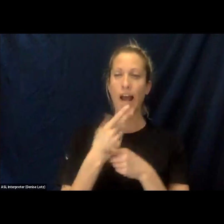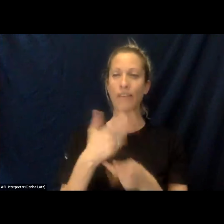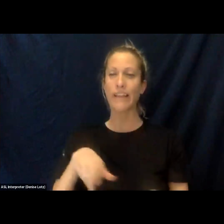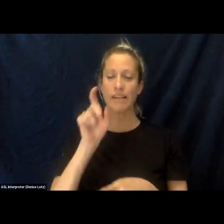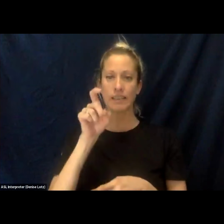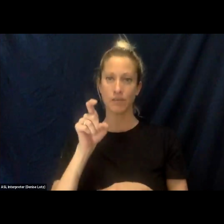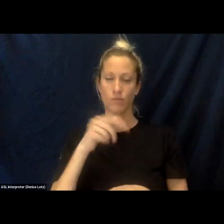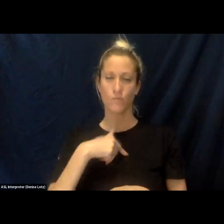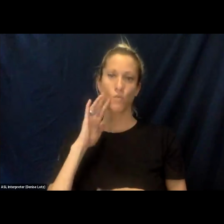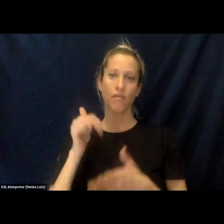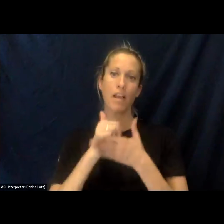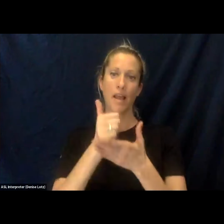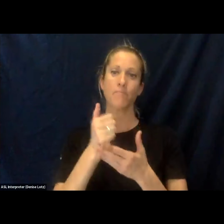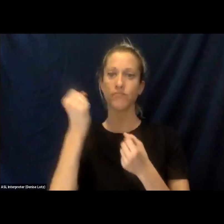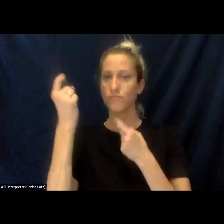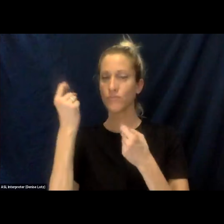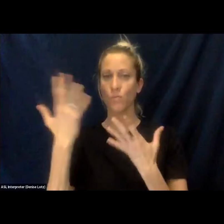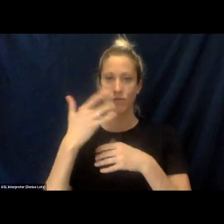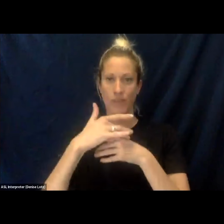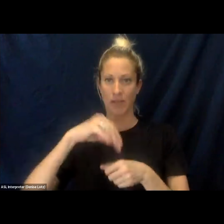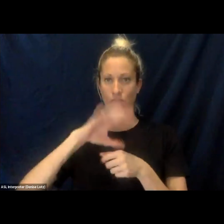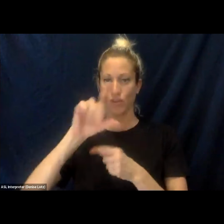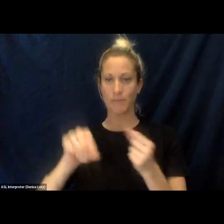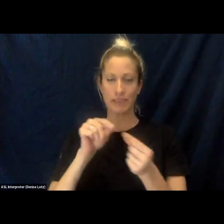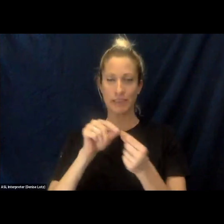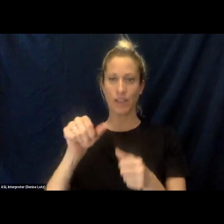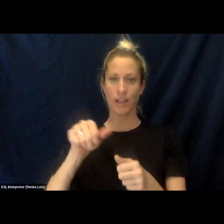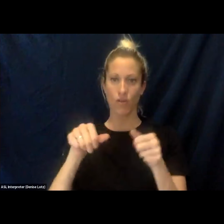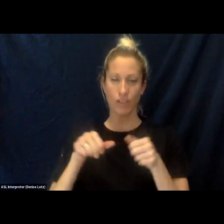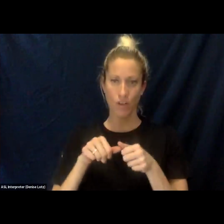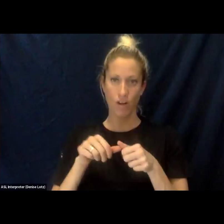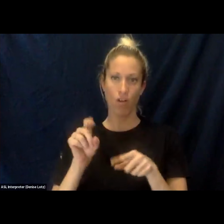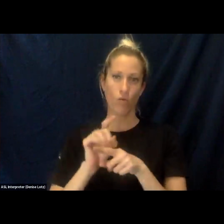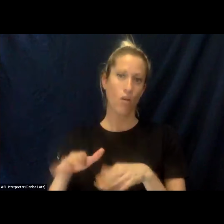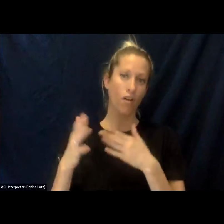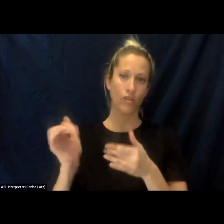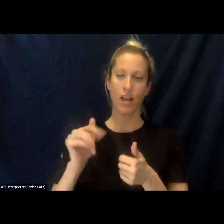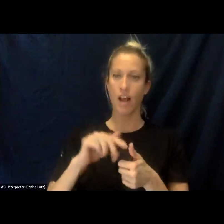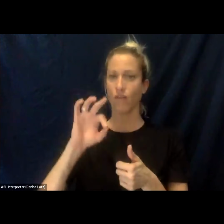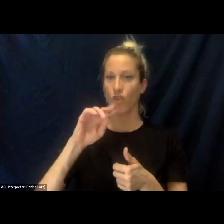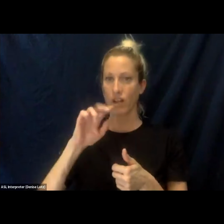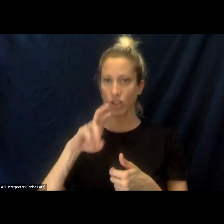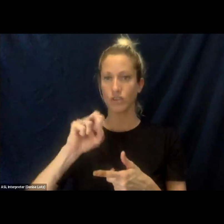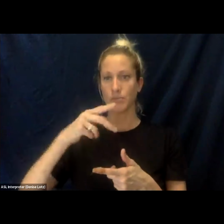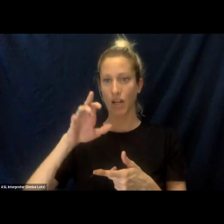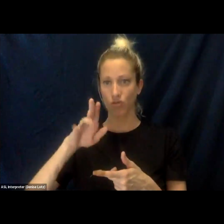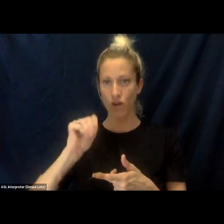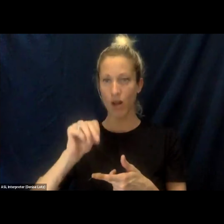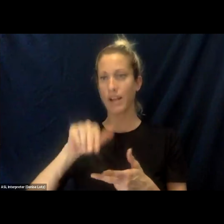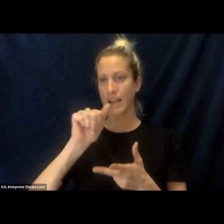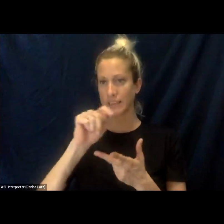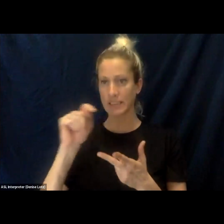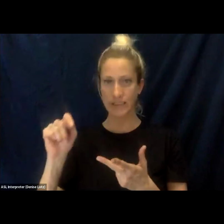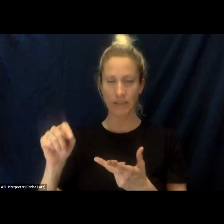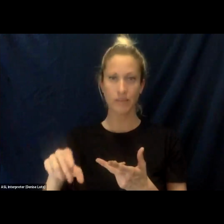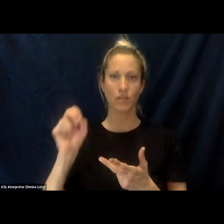help them understand what's available in their specific area, whether that's an offer like Frontier or Spectrum or AT&T